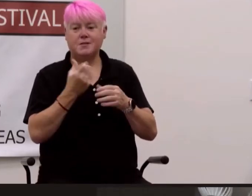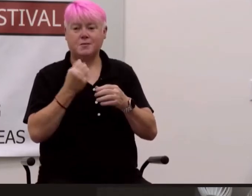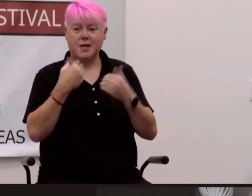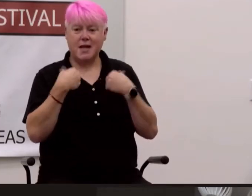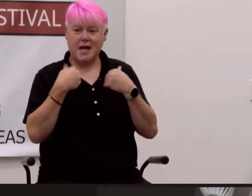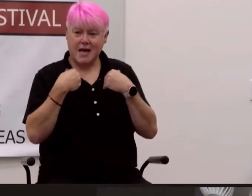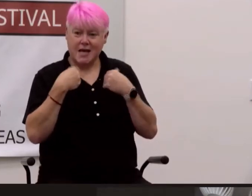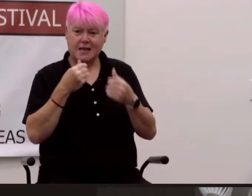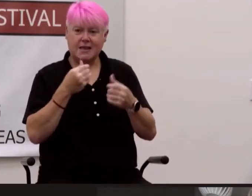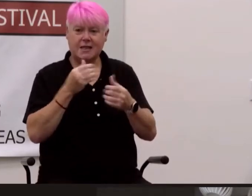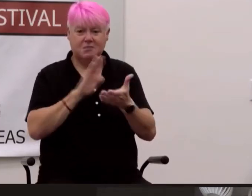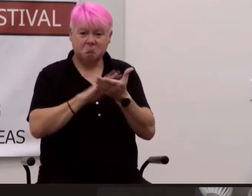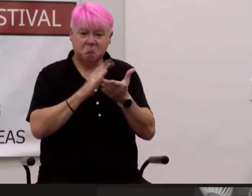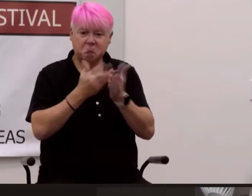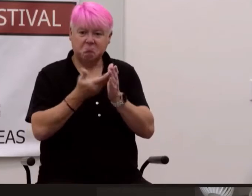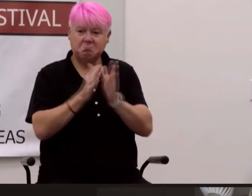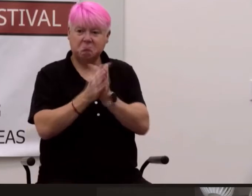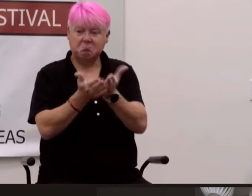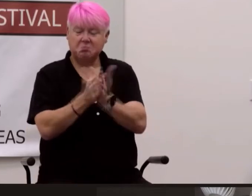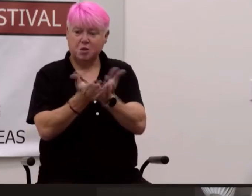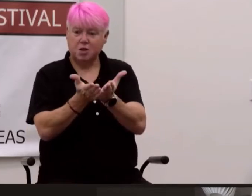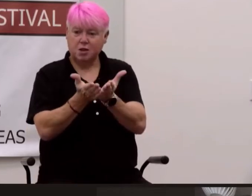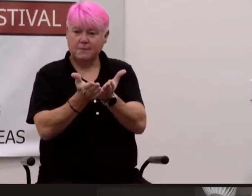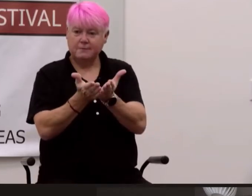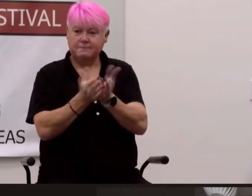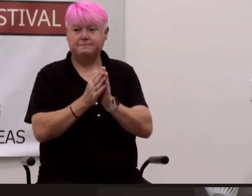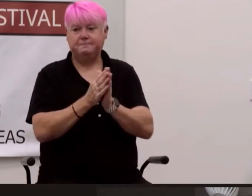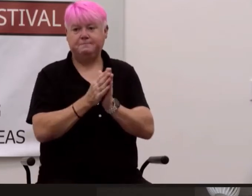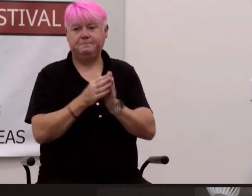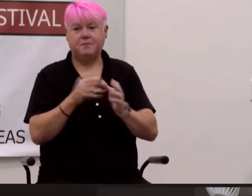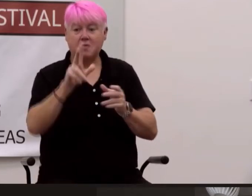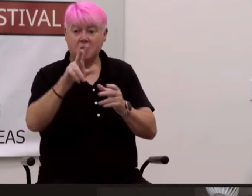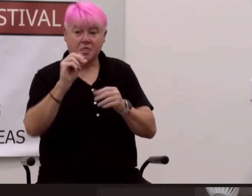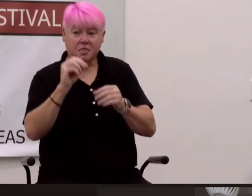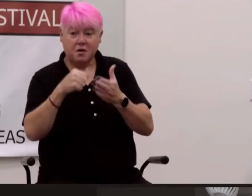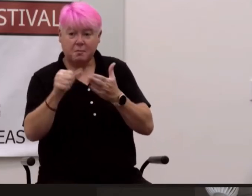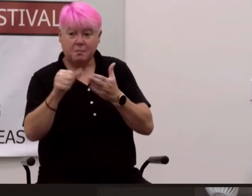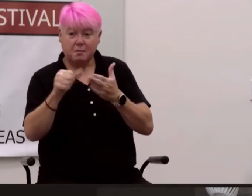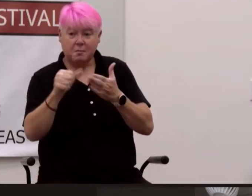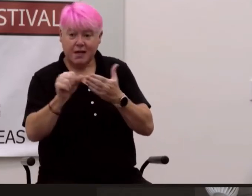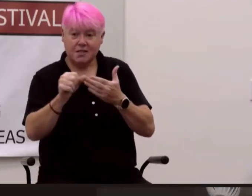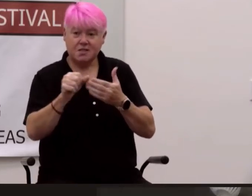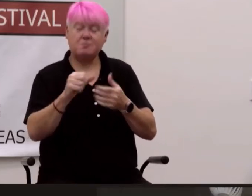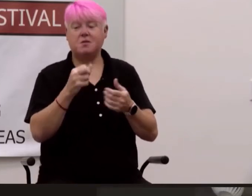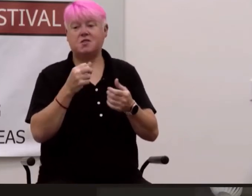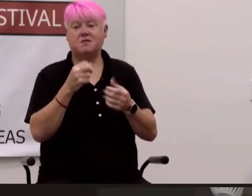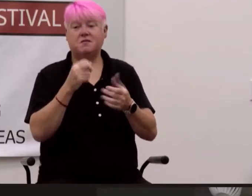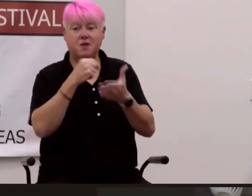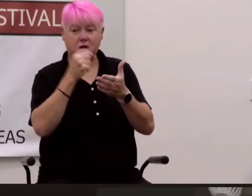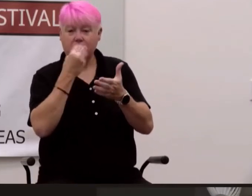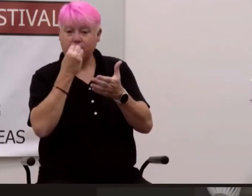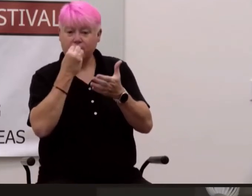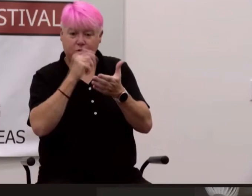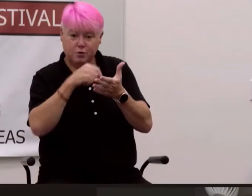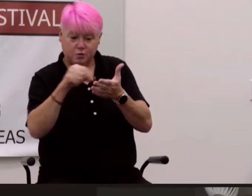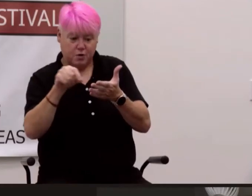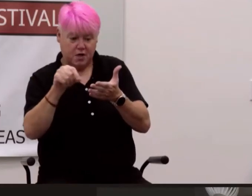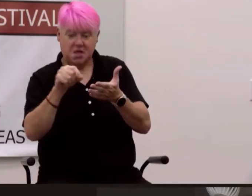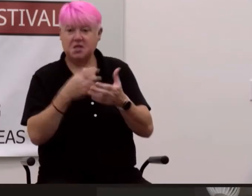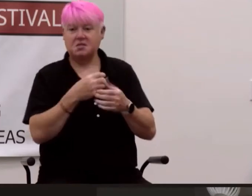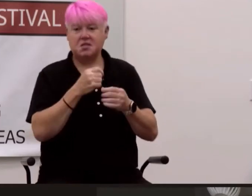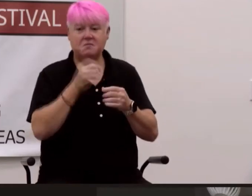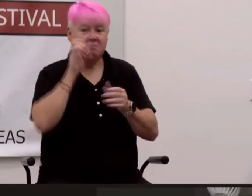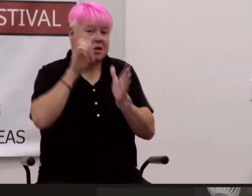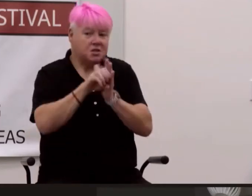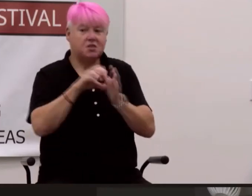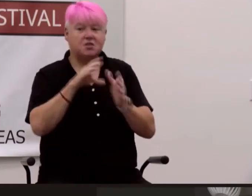cookbook proposal. It was a 30-page document with a bunch of recipes, a bit of Shane's stories, some photos.